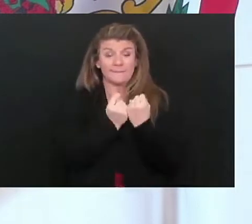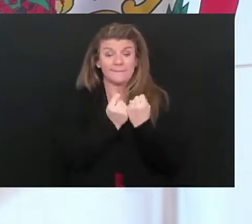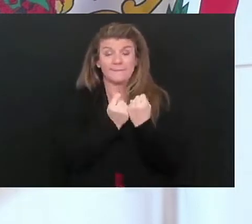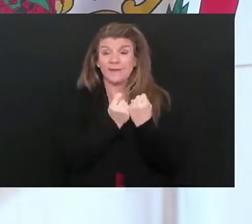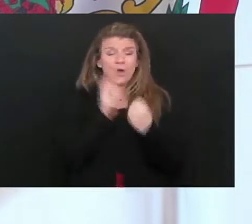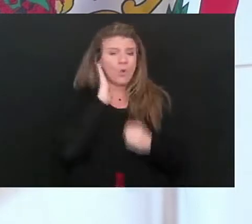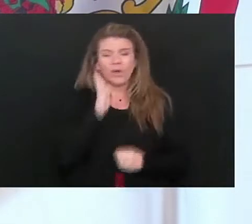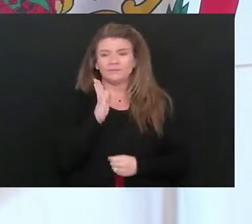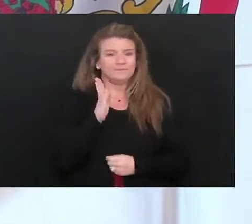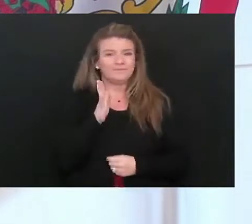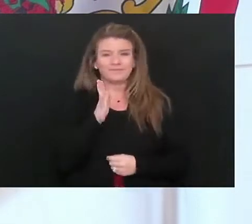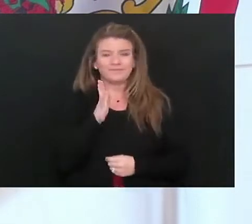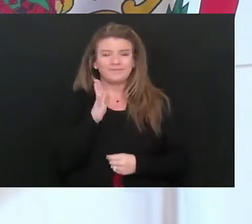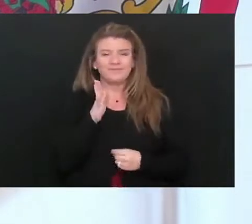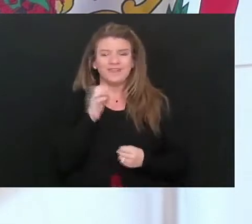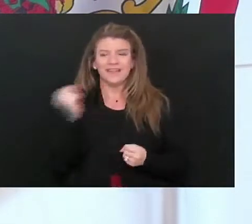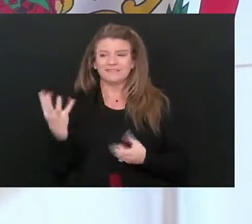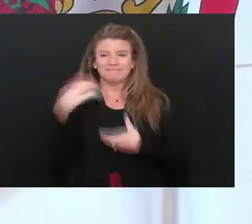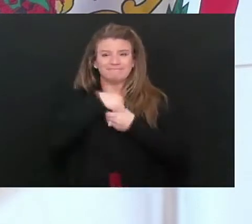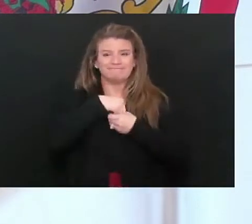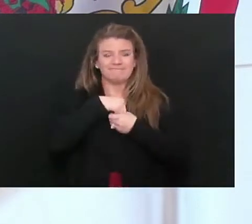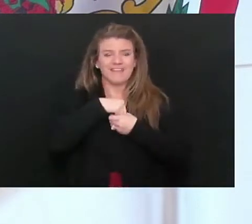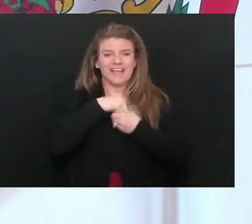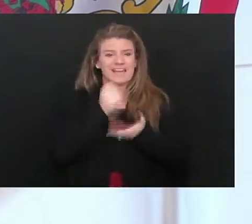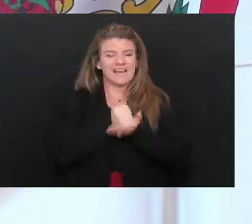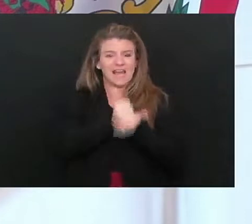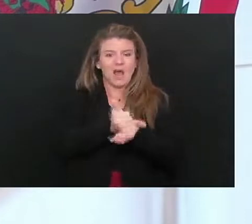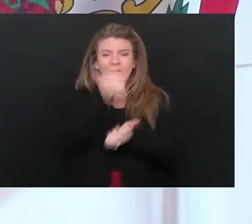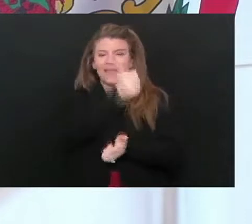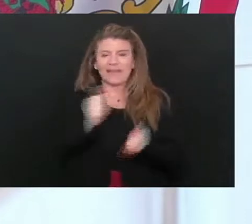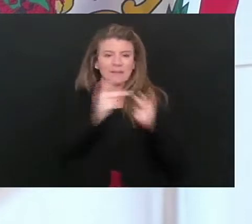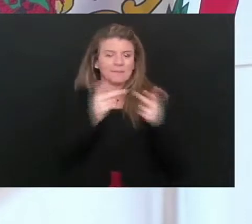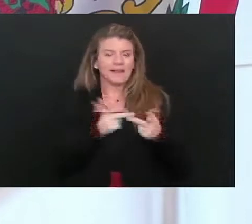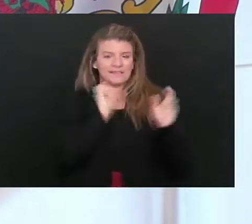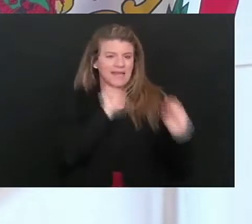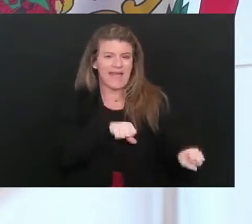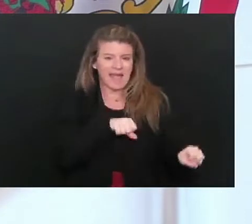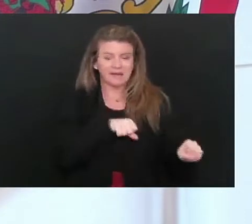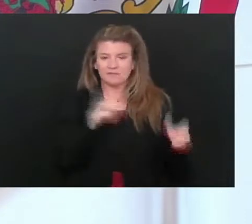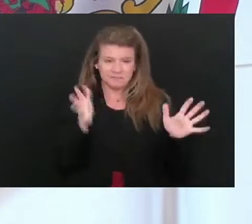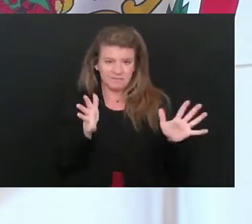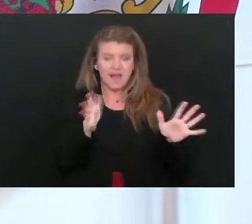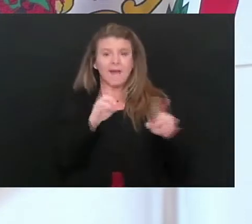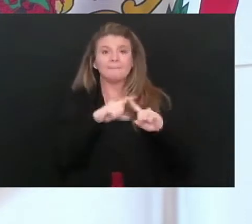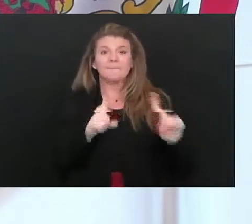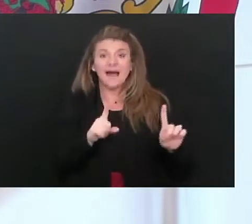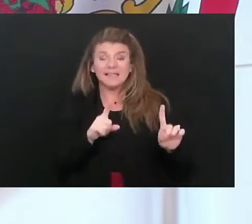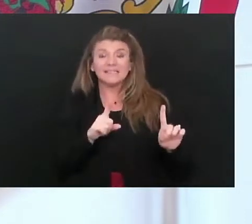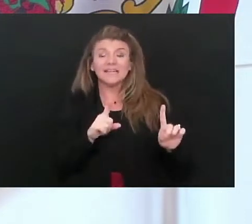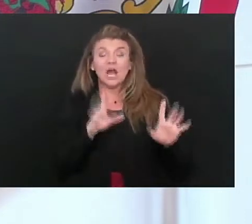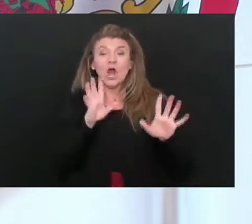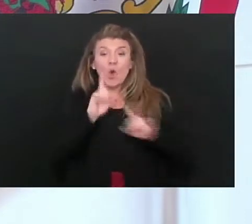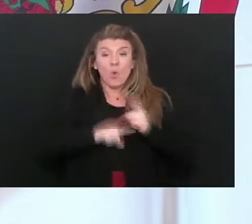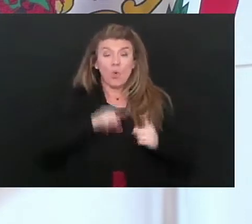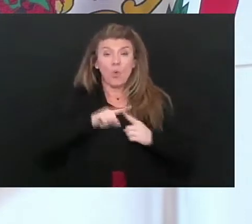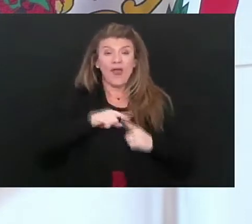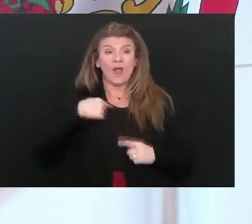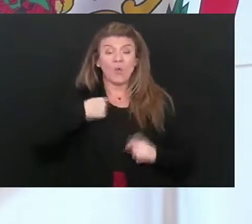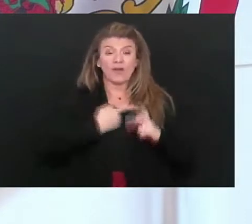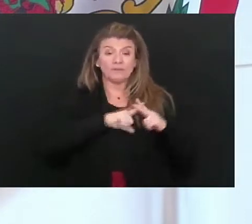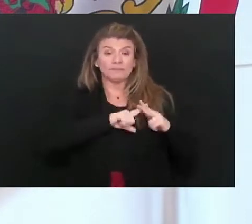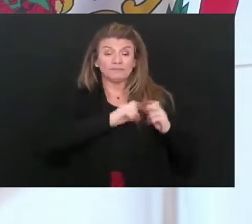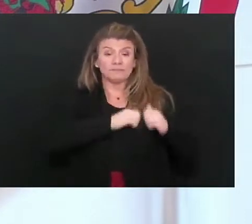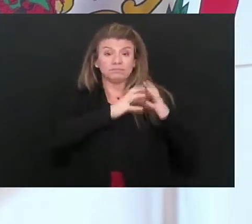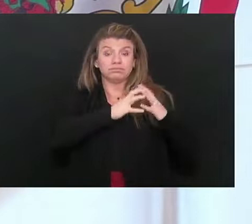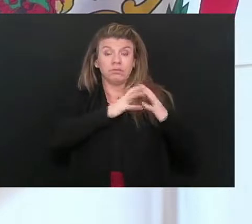team will intervene anywhere and everywhere we have to and everything. But when we originally announced